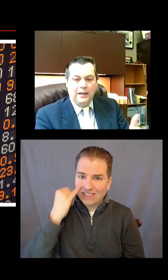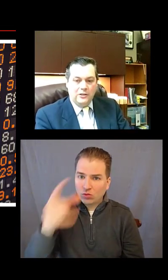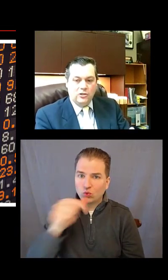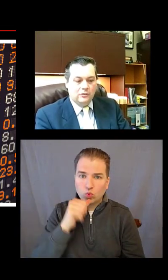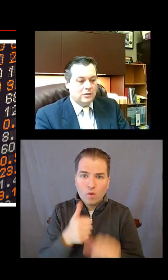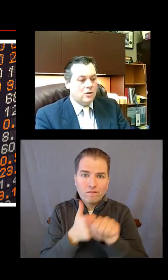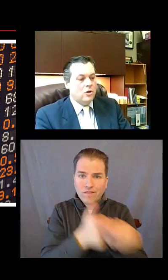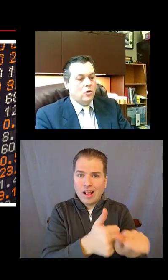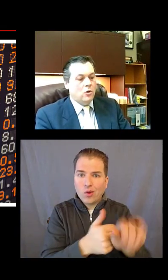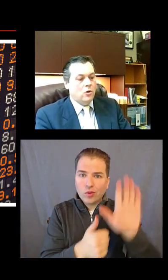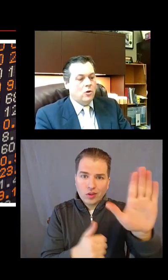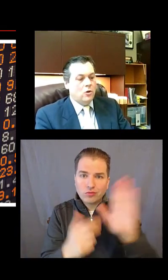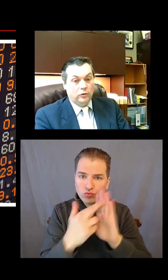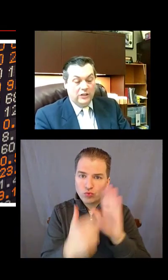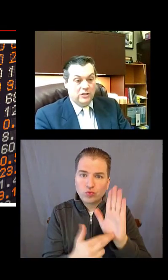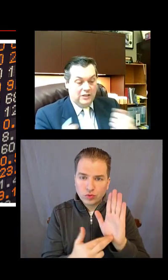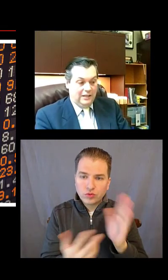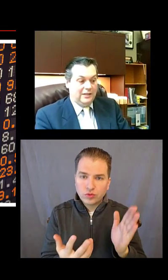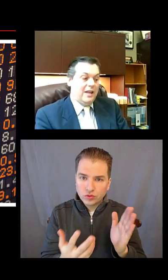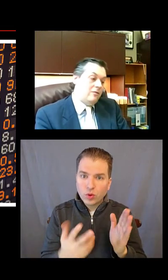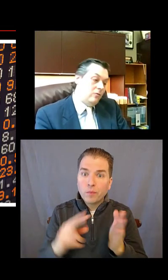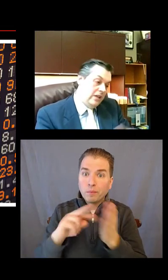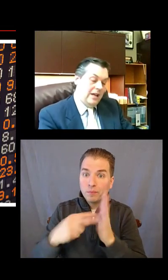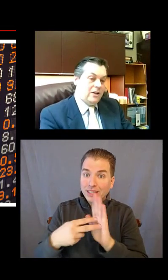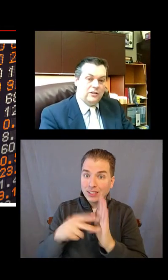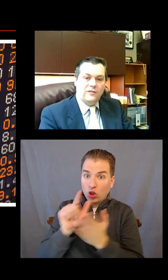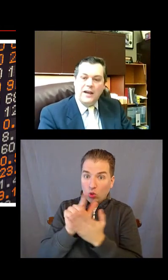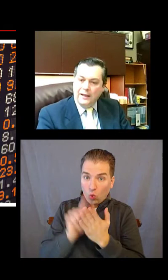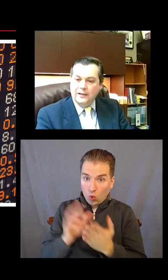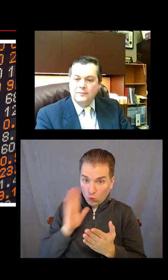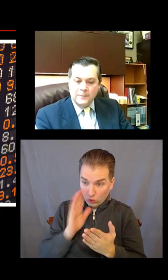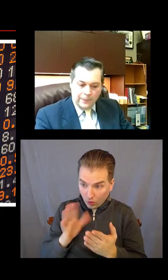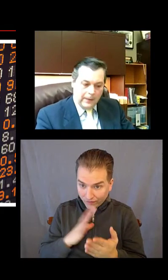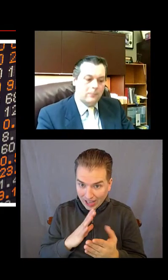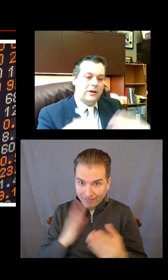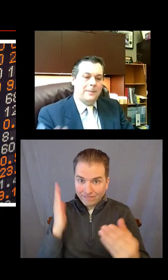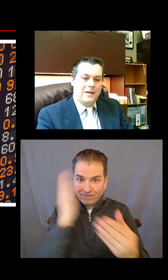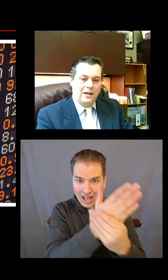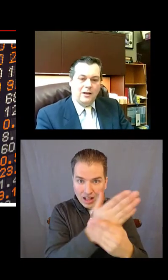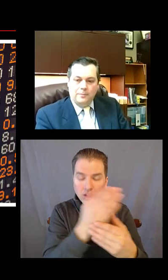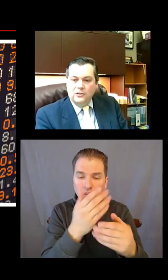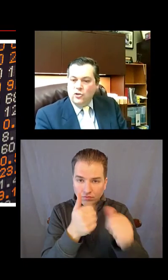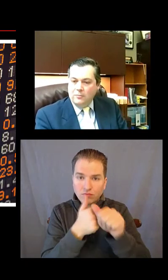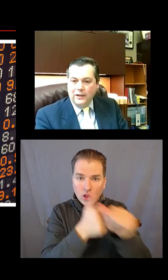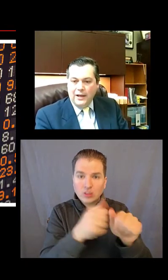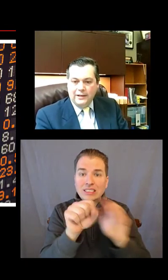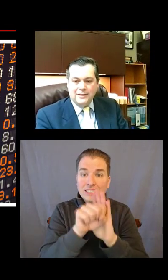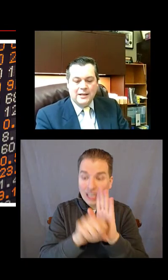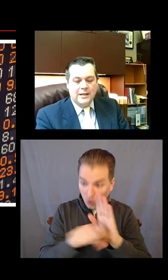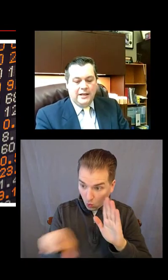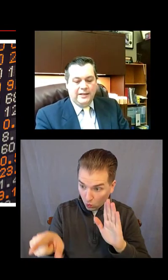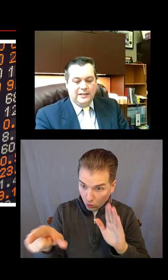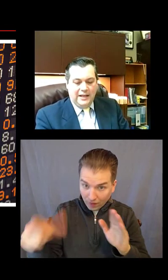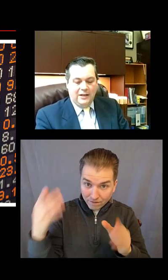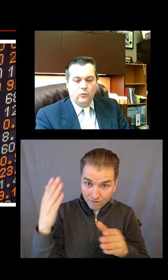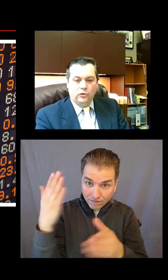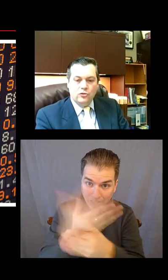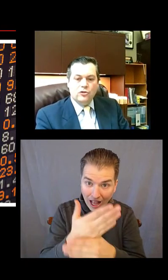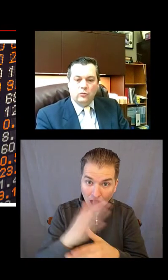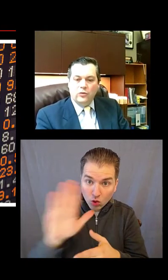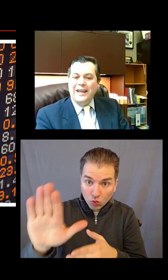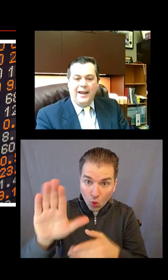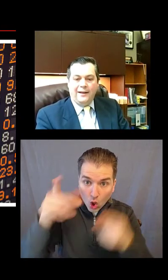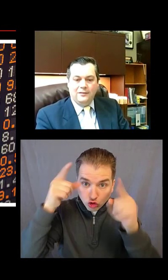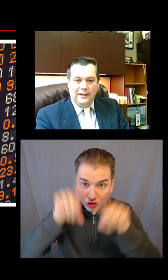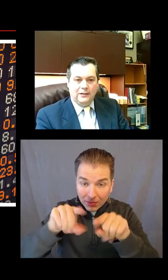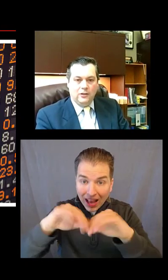their publications, what we do is we just get that, we actually file it, bring it back up into compliance, and the state will